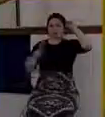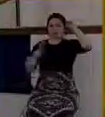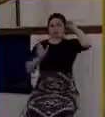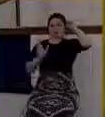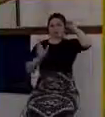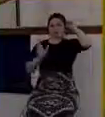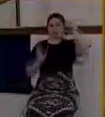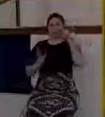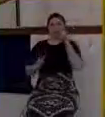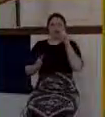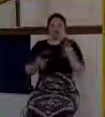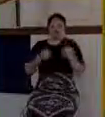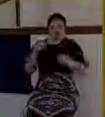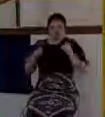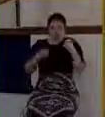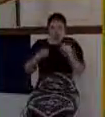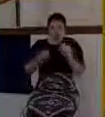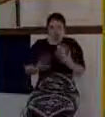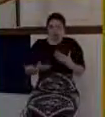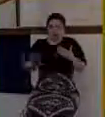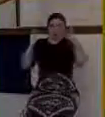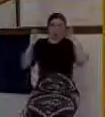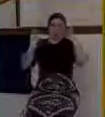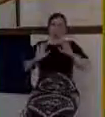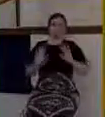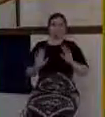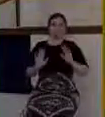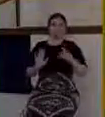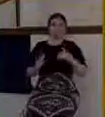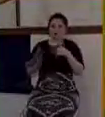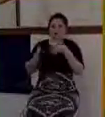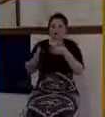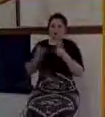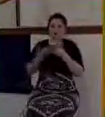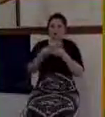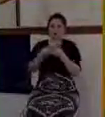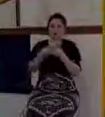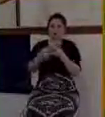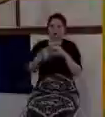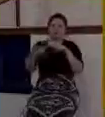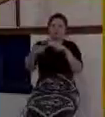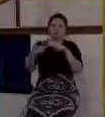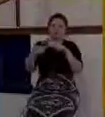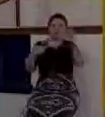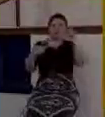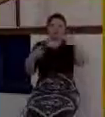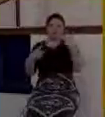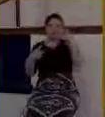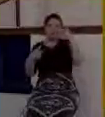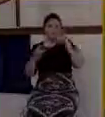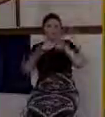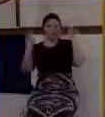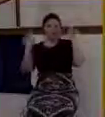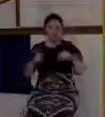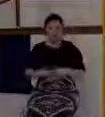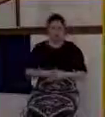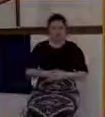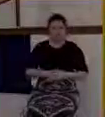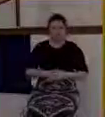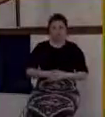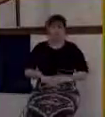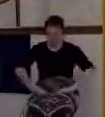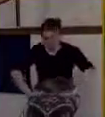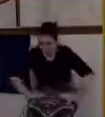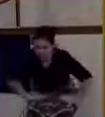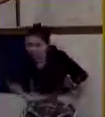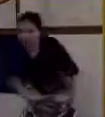or beliefs. That happens a lot. And so you have to know the difference between eisegesis and exegesis. You